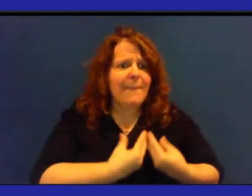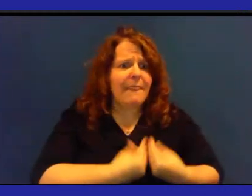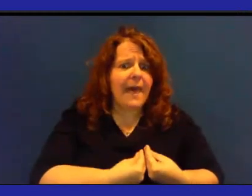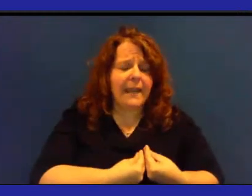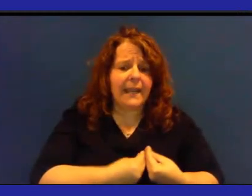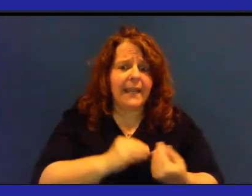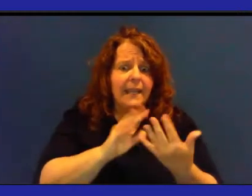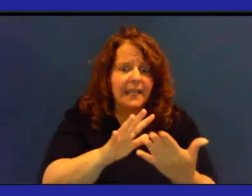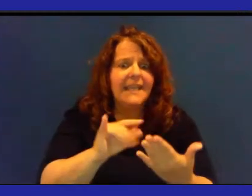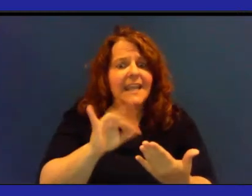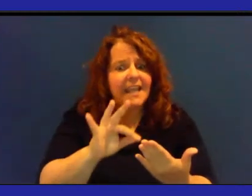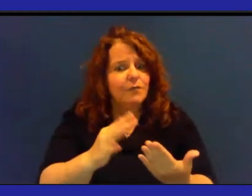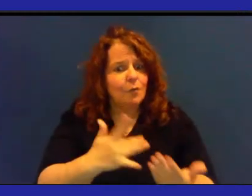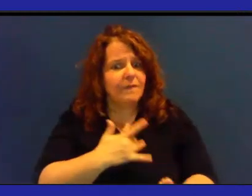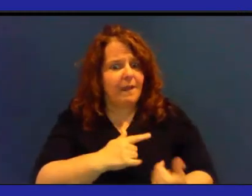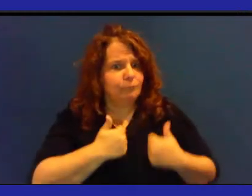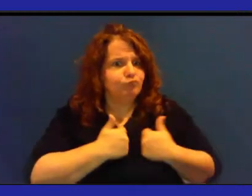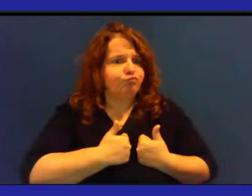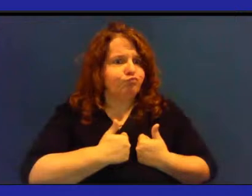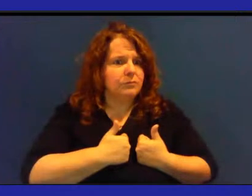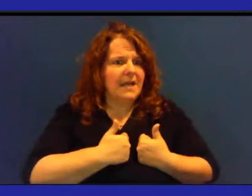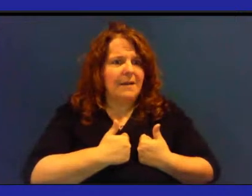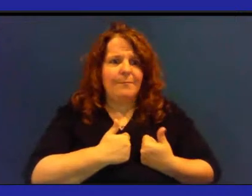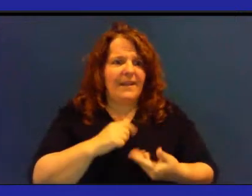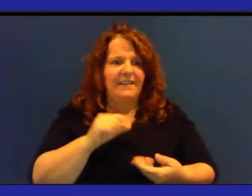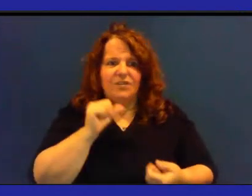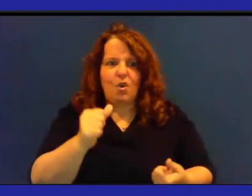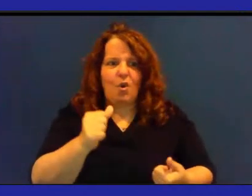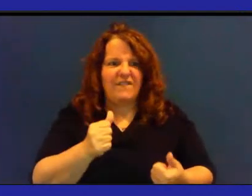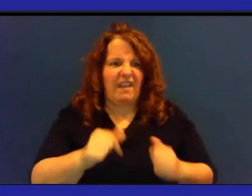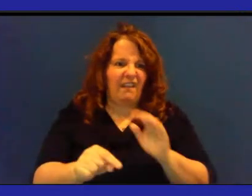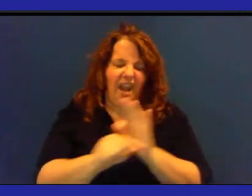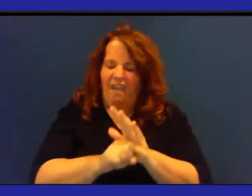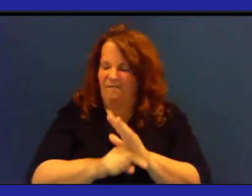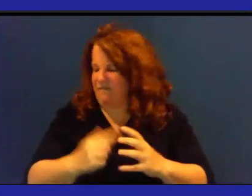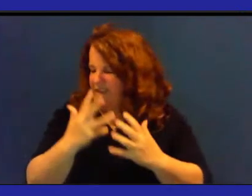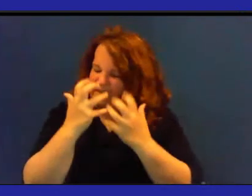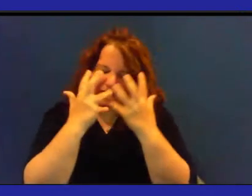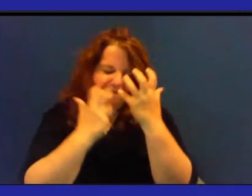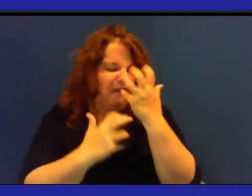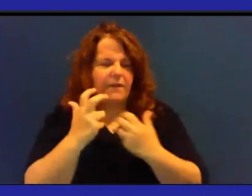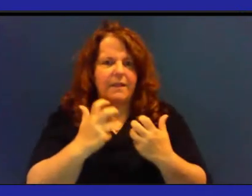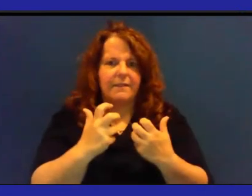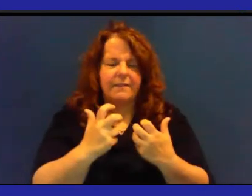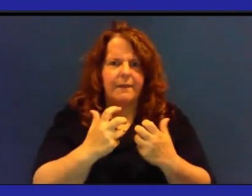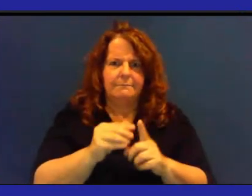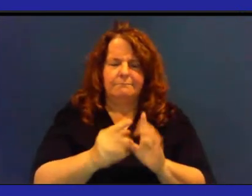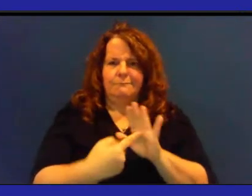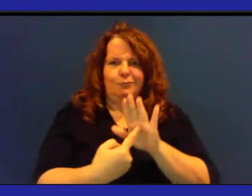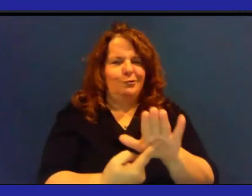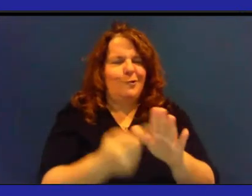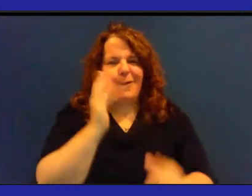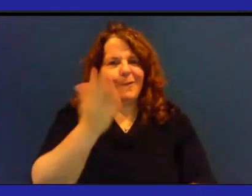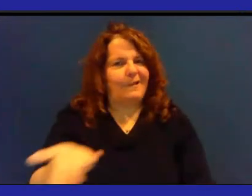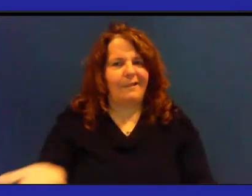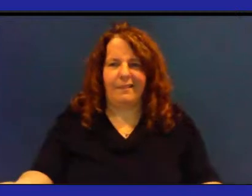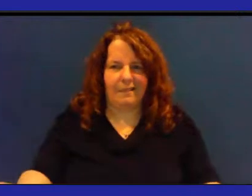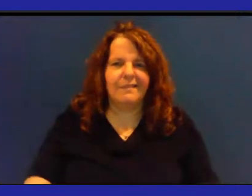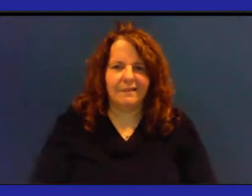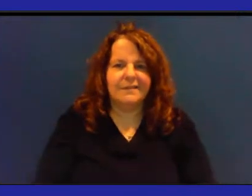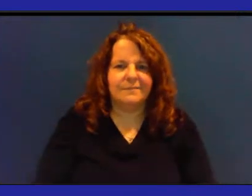you're not feeling, right, negative feelings towards the organization. Right. Thank you.